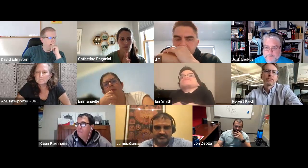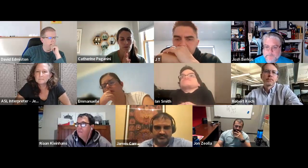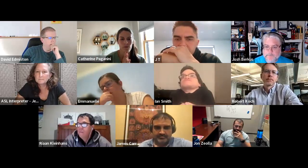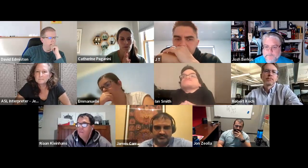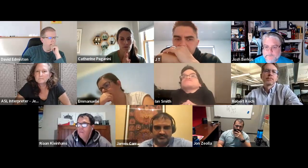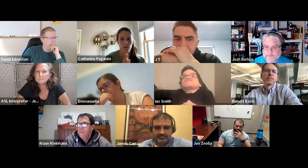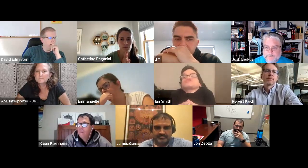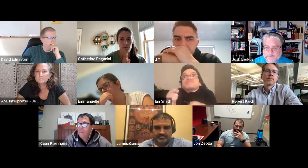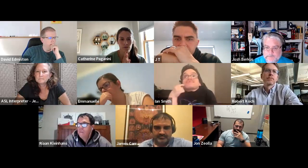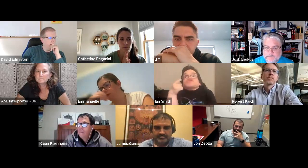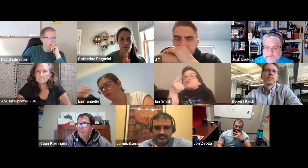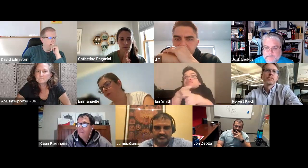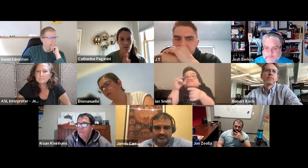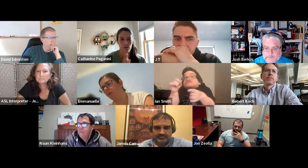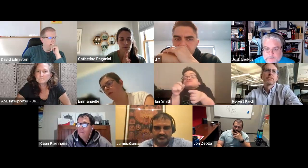join.